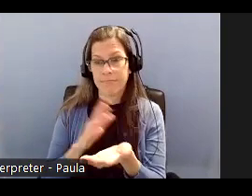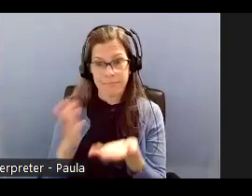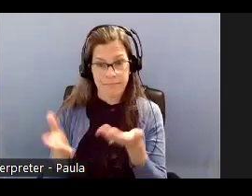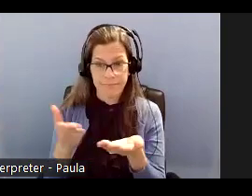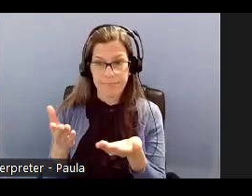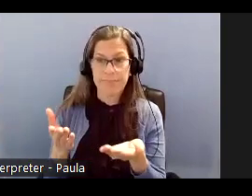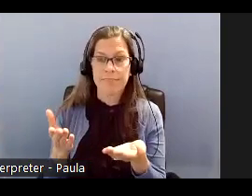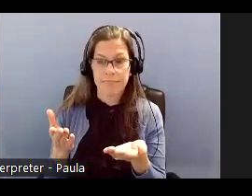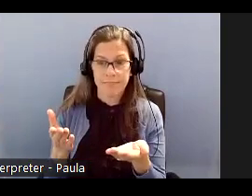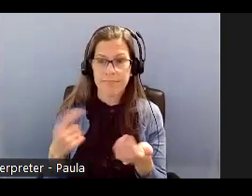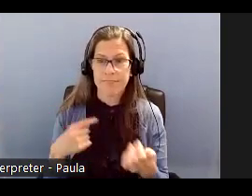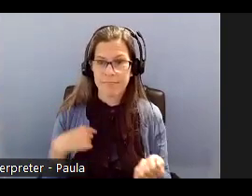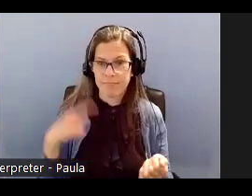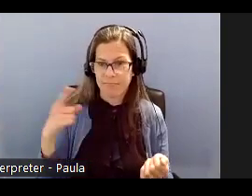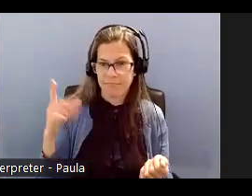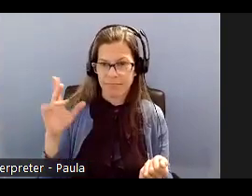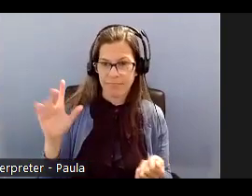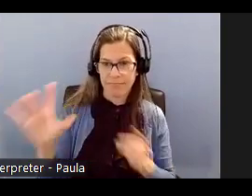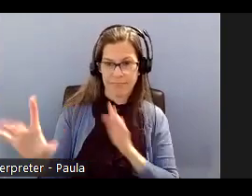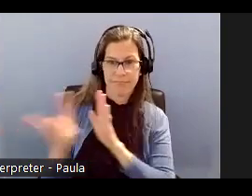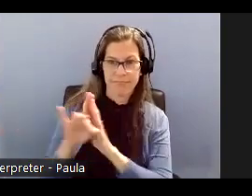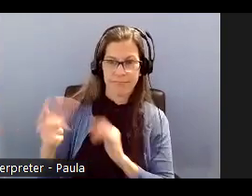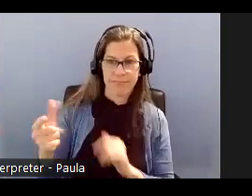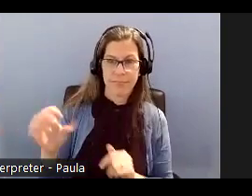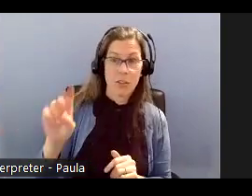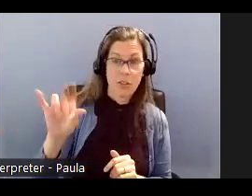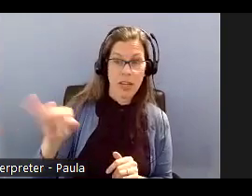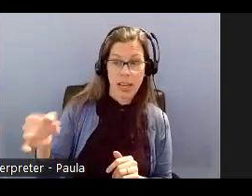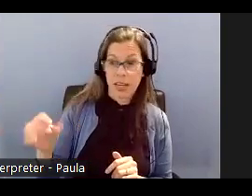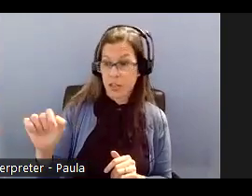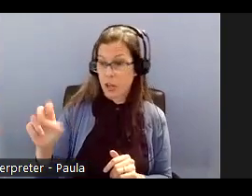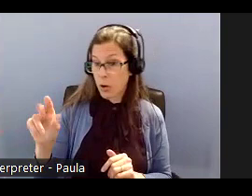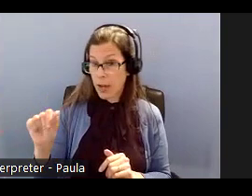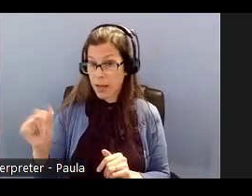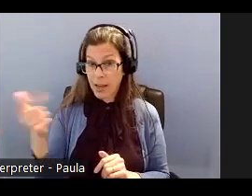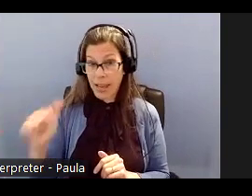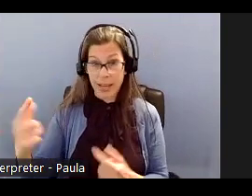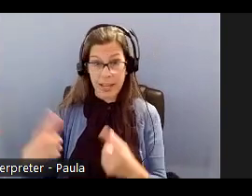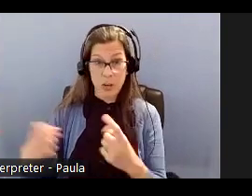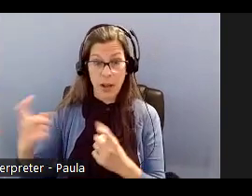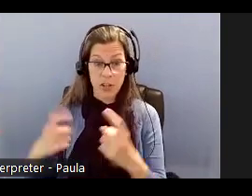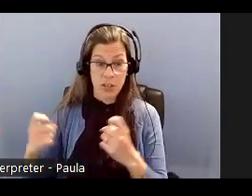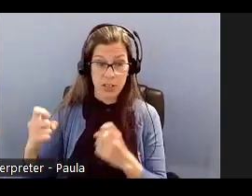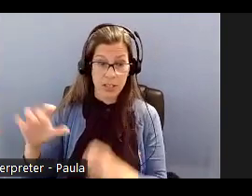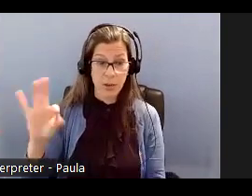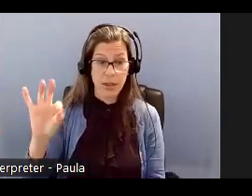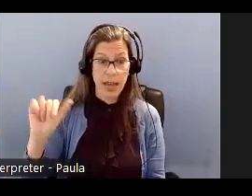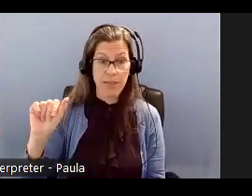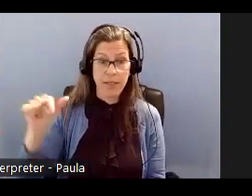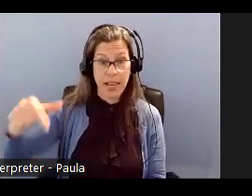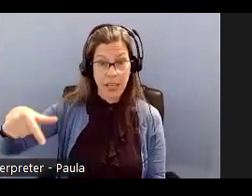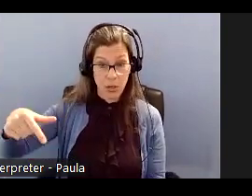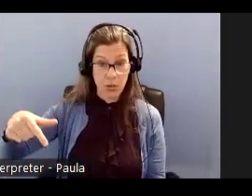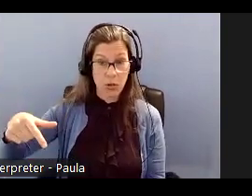let me start first with Jenny and Joanna. Are there any questions in the question and answer